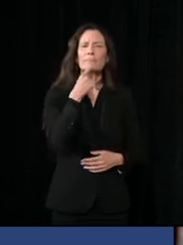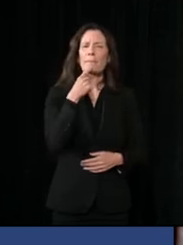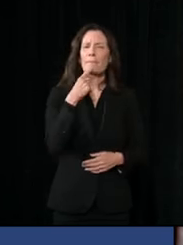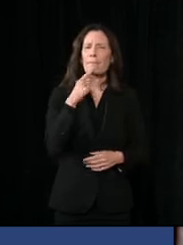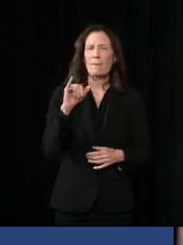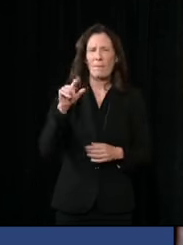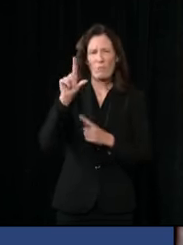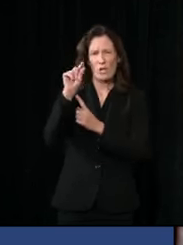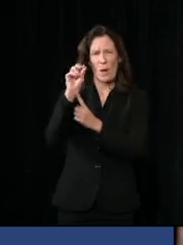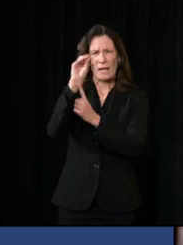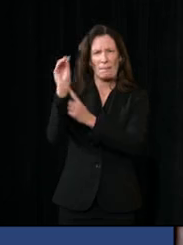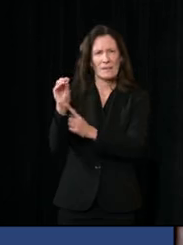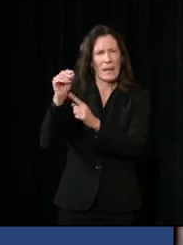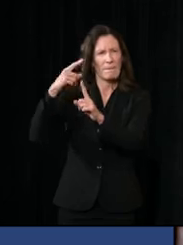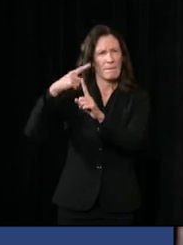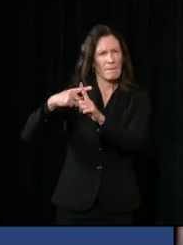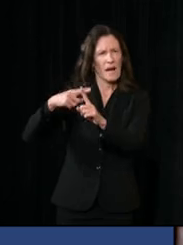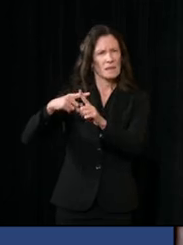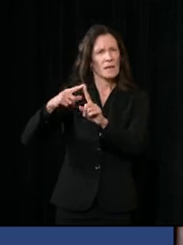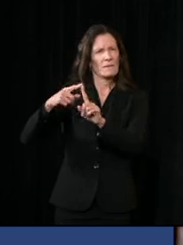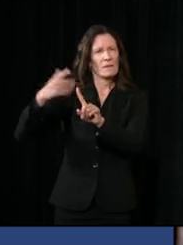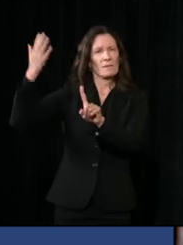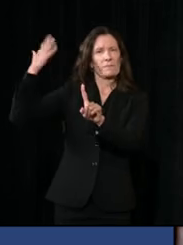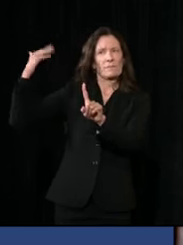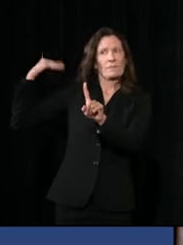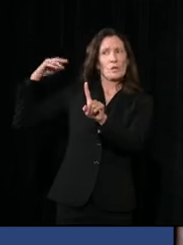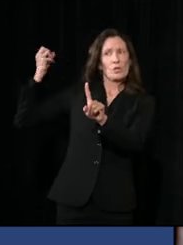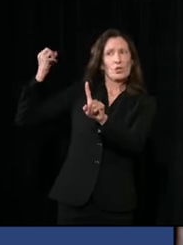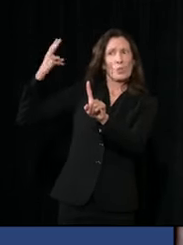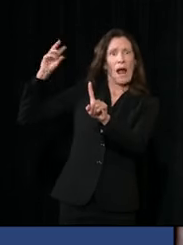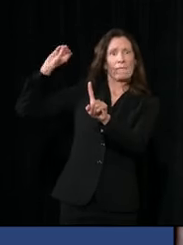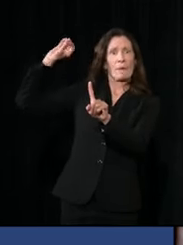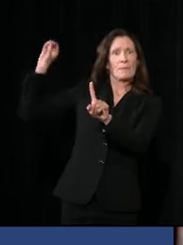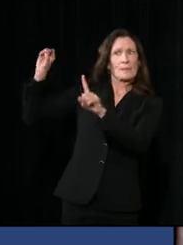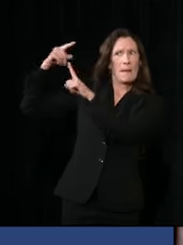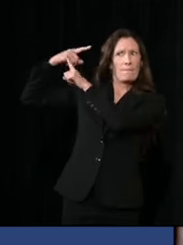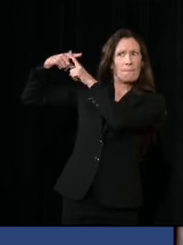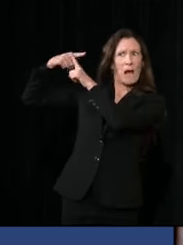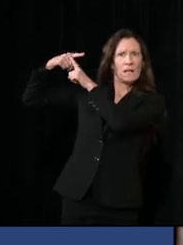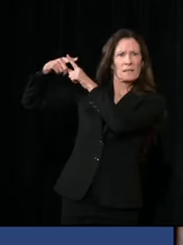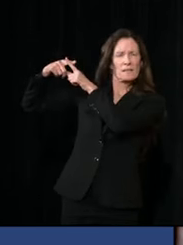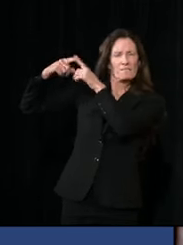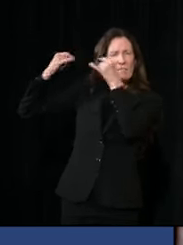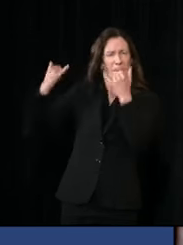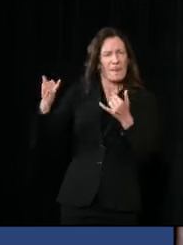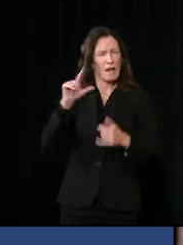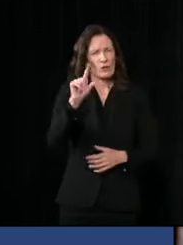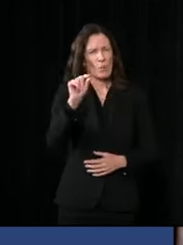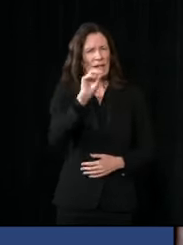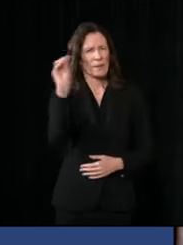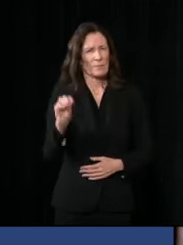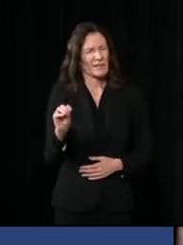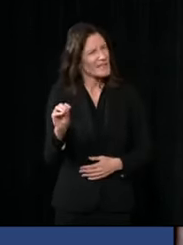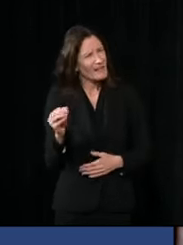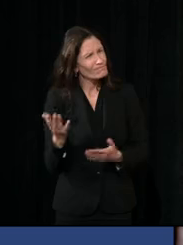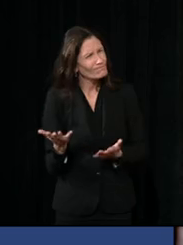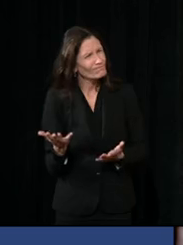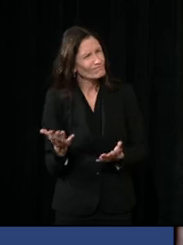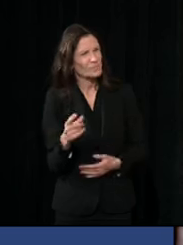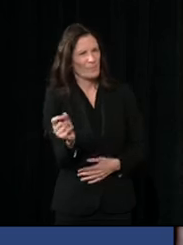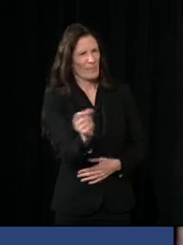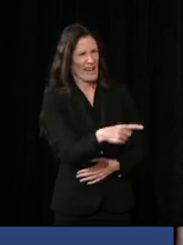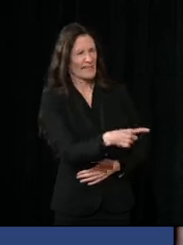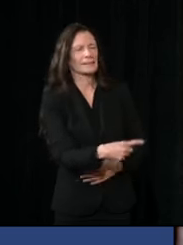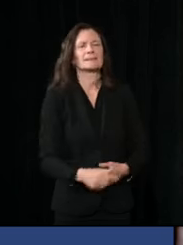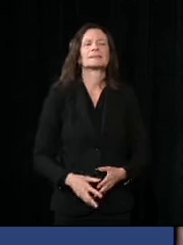12% positive at the beginning of the month. I think you're pointing out a really interesting anomaly in the